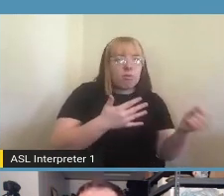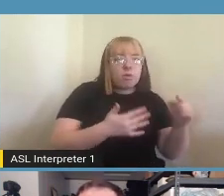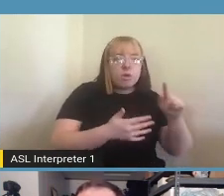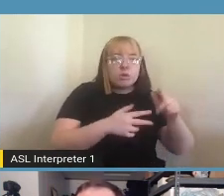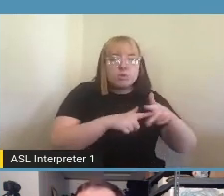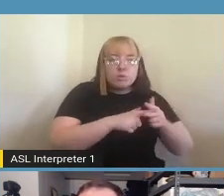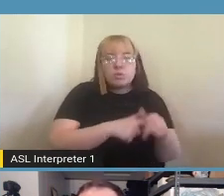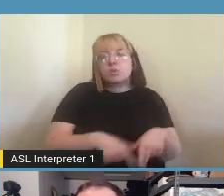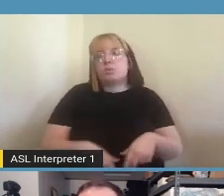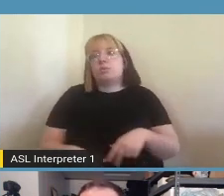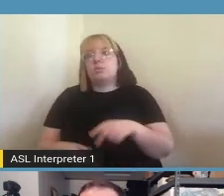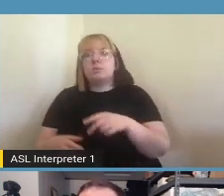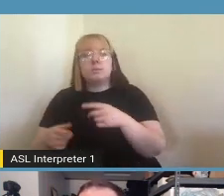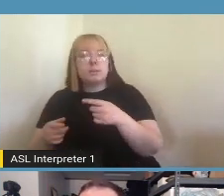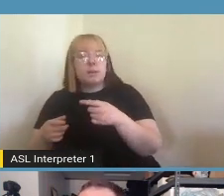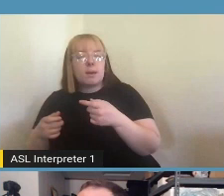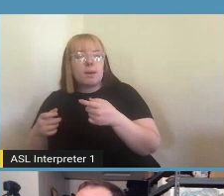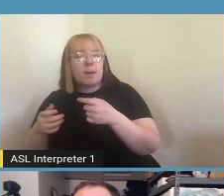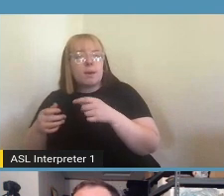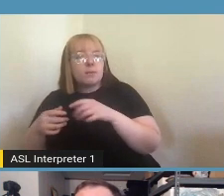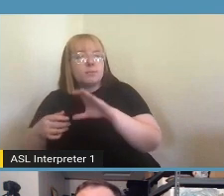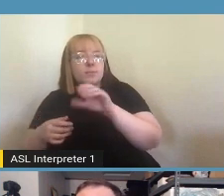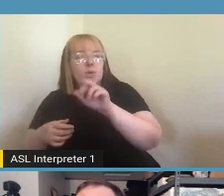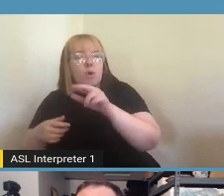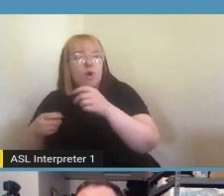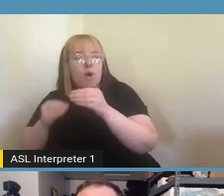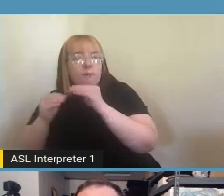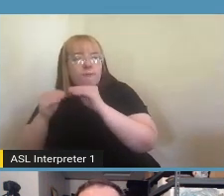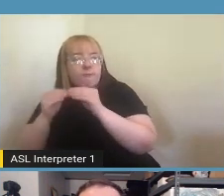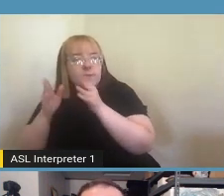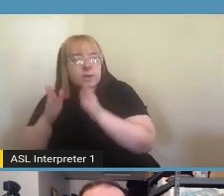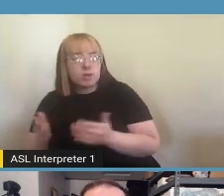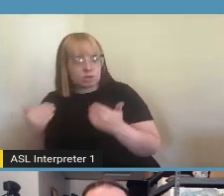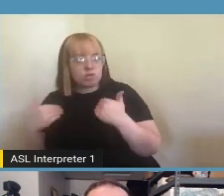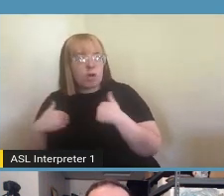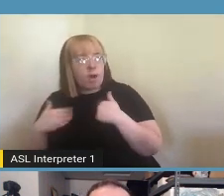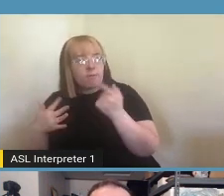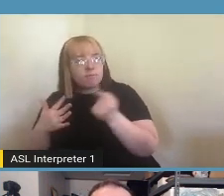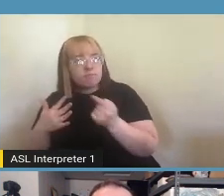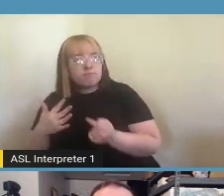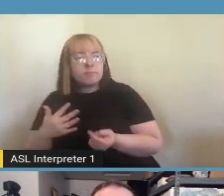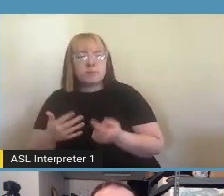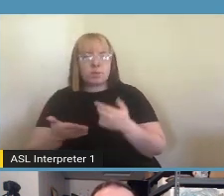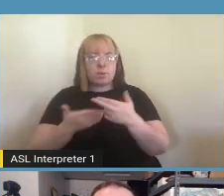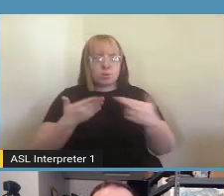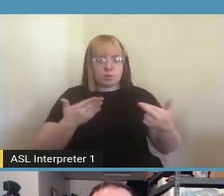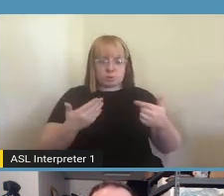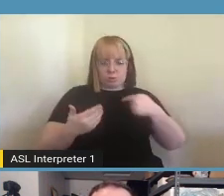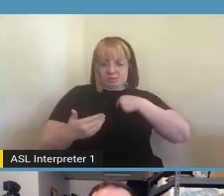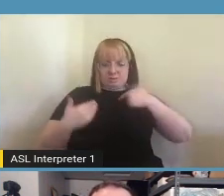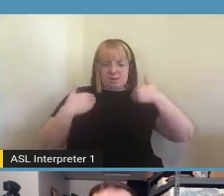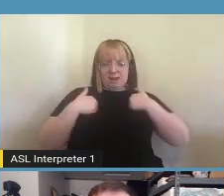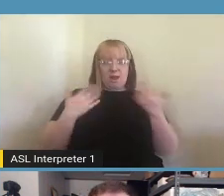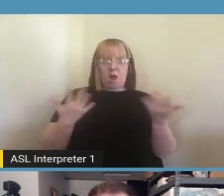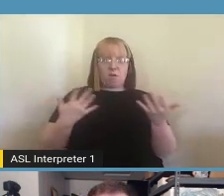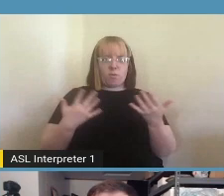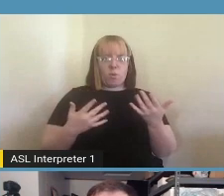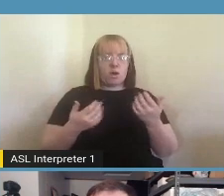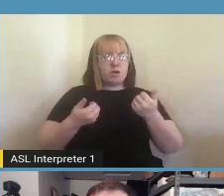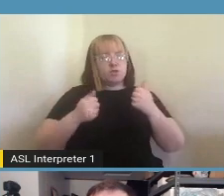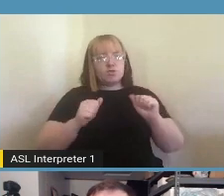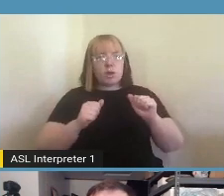tools. If you're doing video, you want to know like what resources do I have to get this job